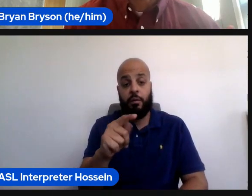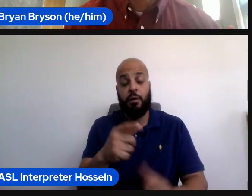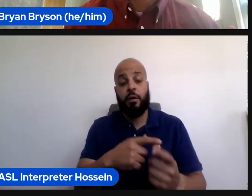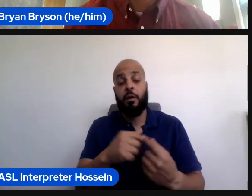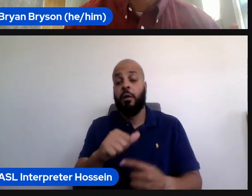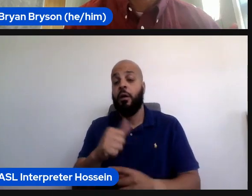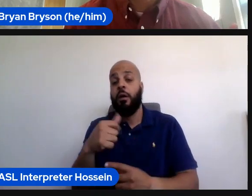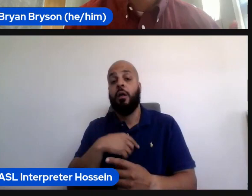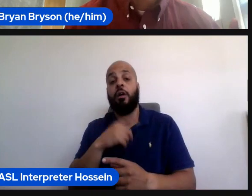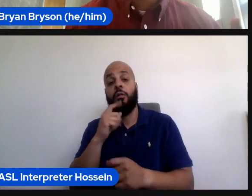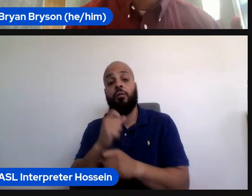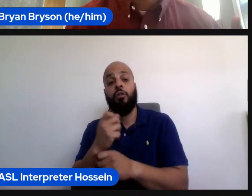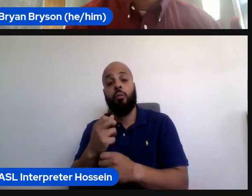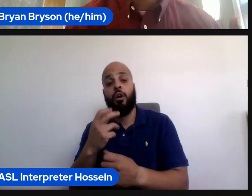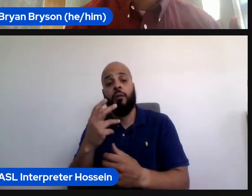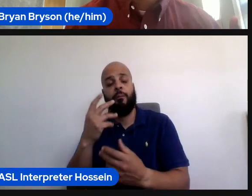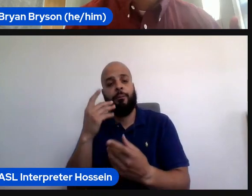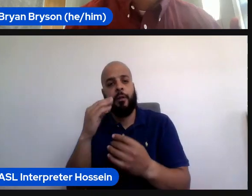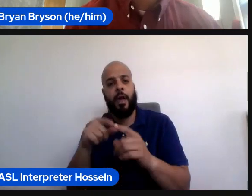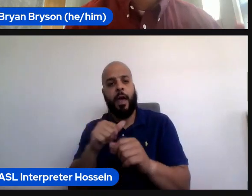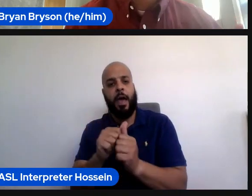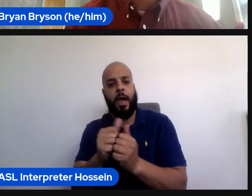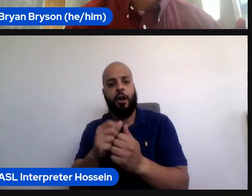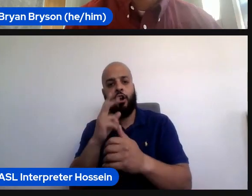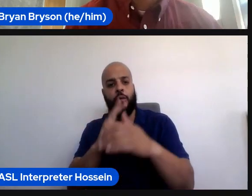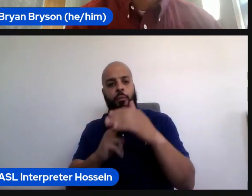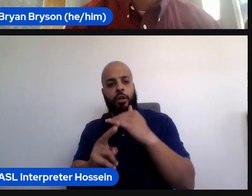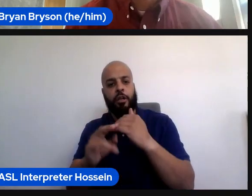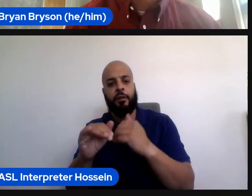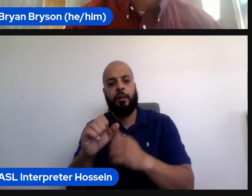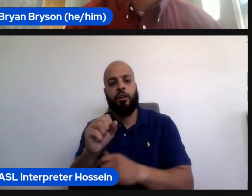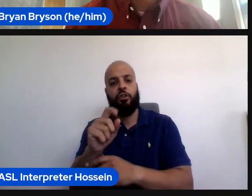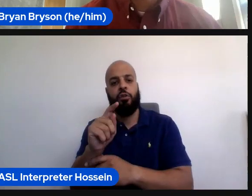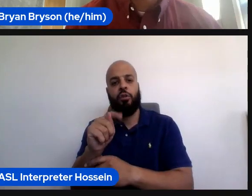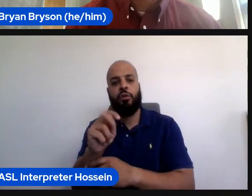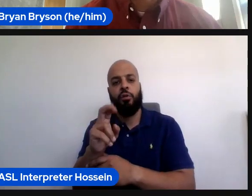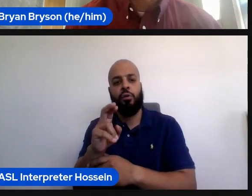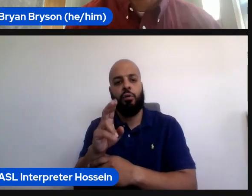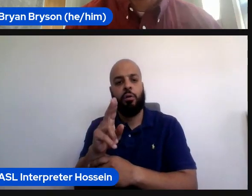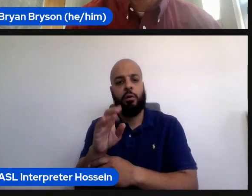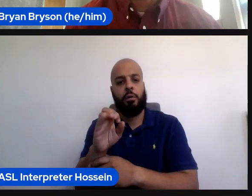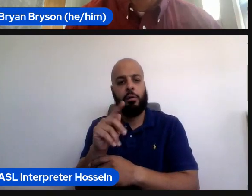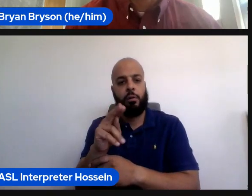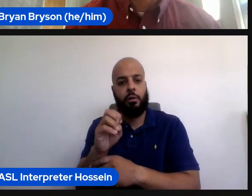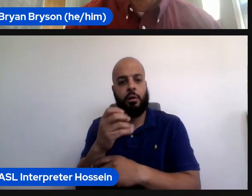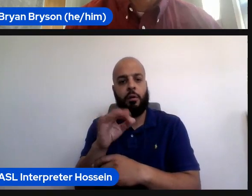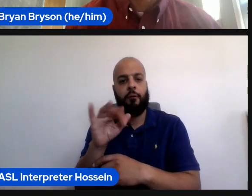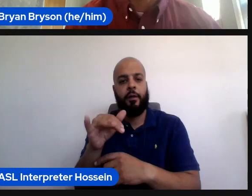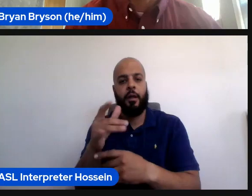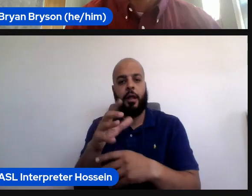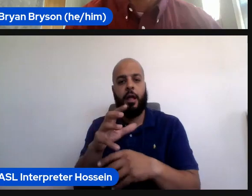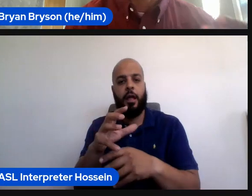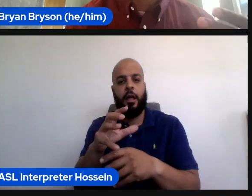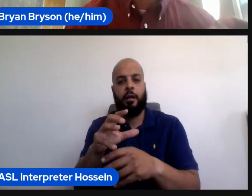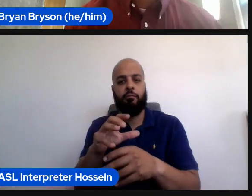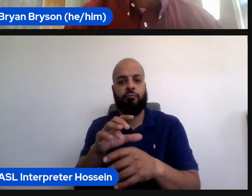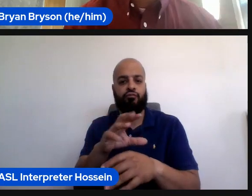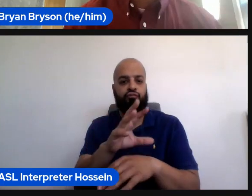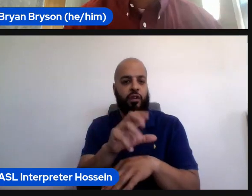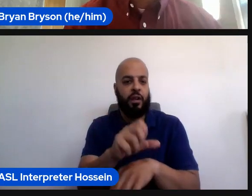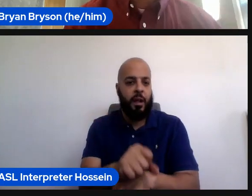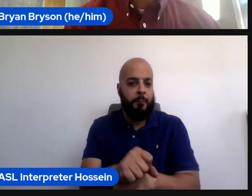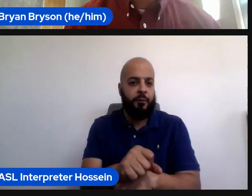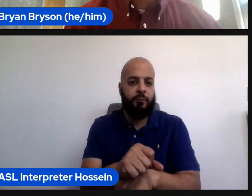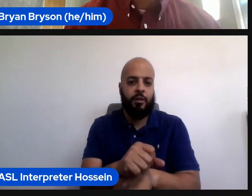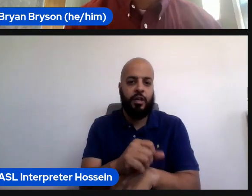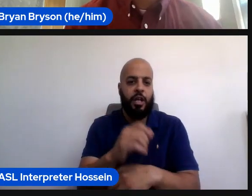about how we predict structures of components of the adaptive immune response cascade, be that